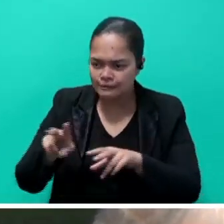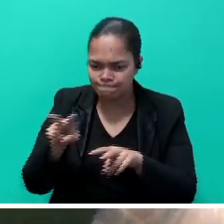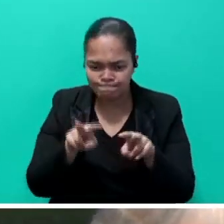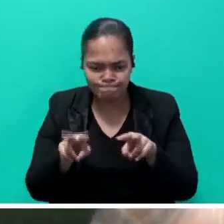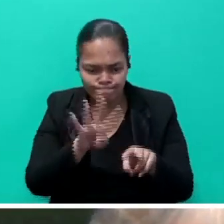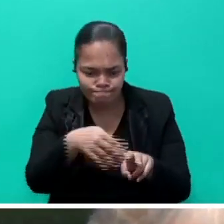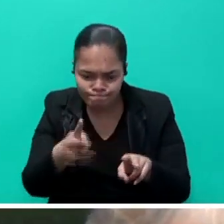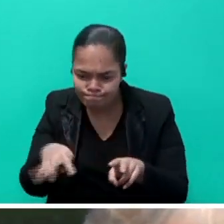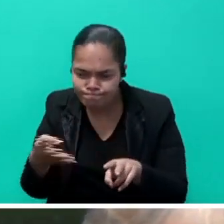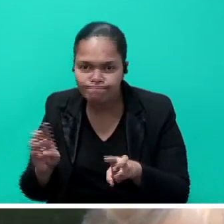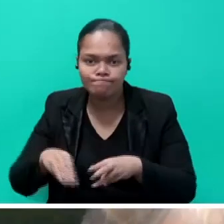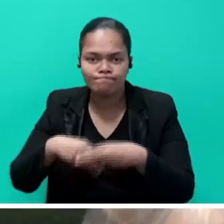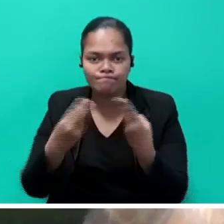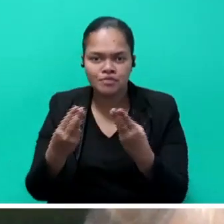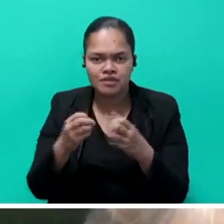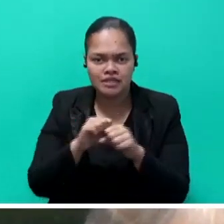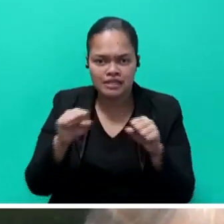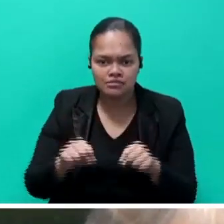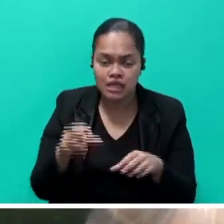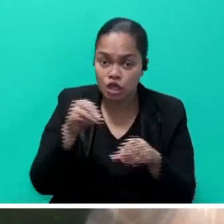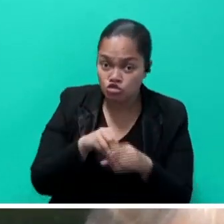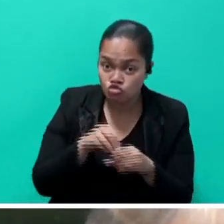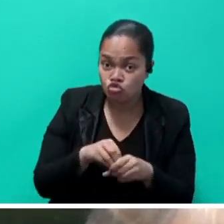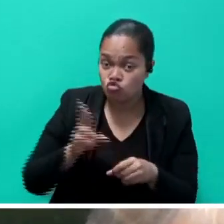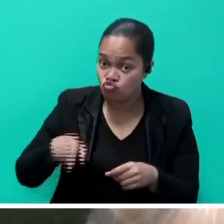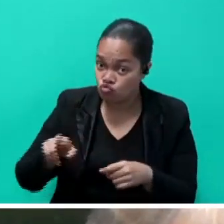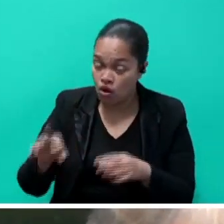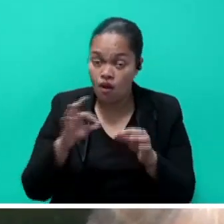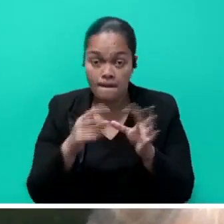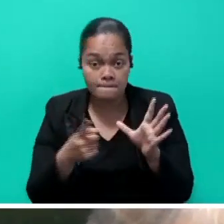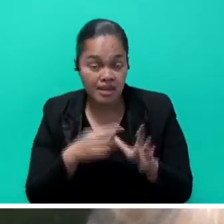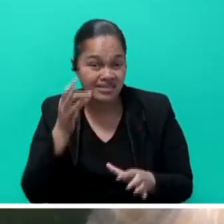major river systems, including the Rewa, Mba,